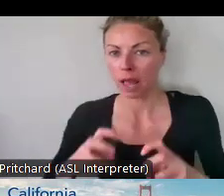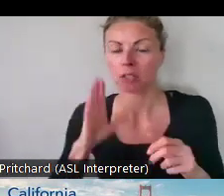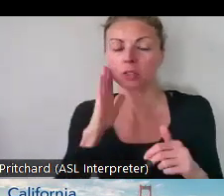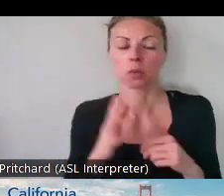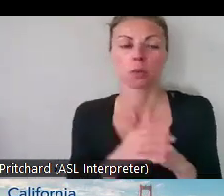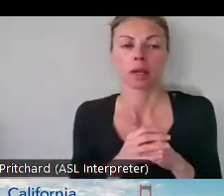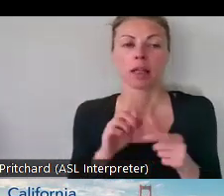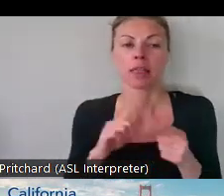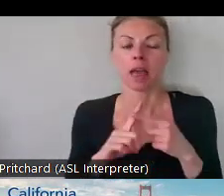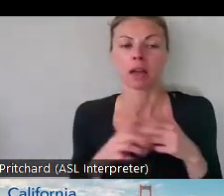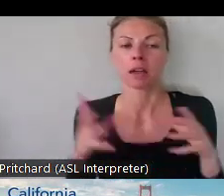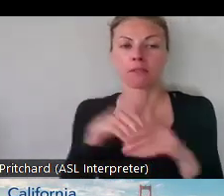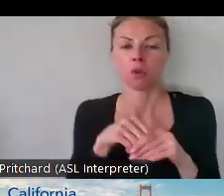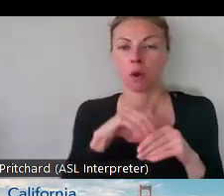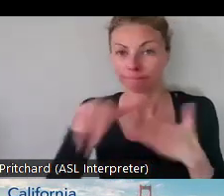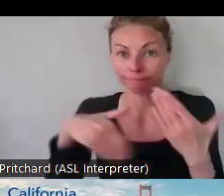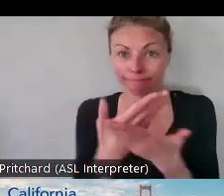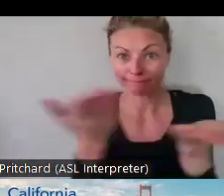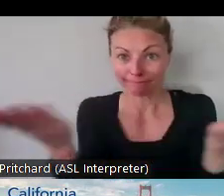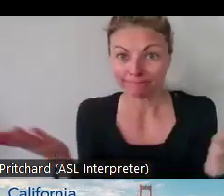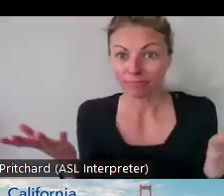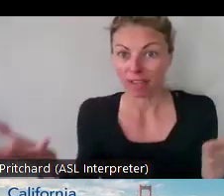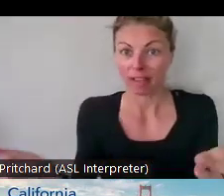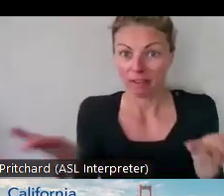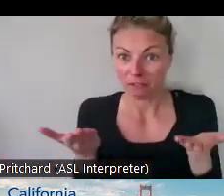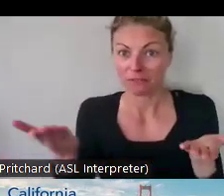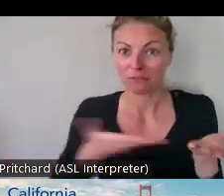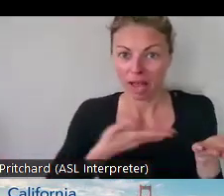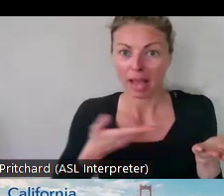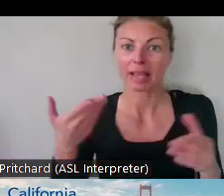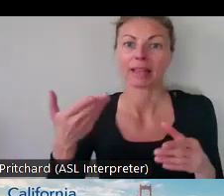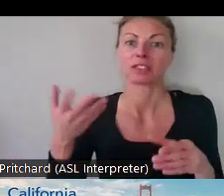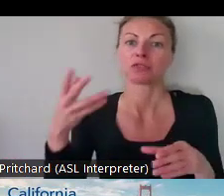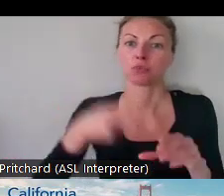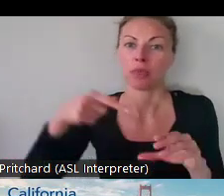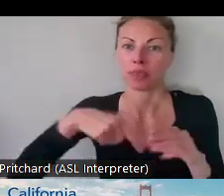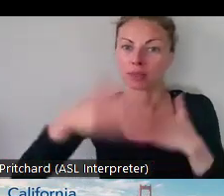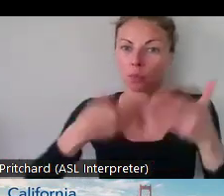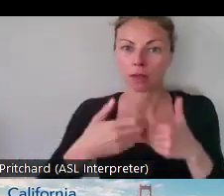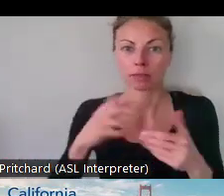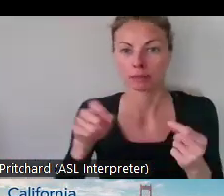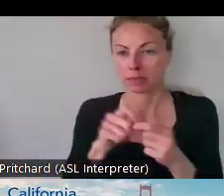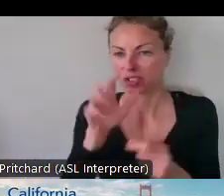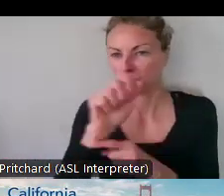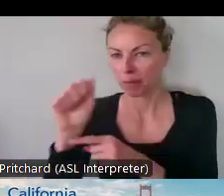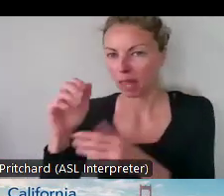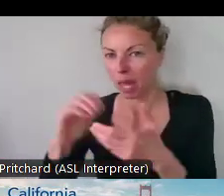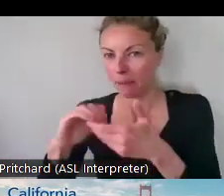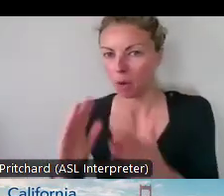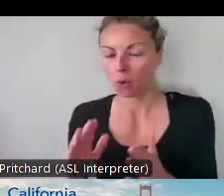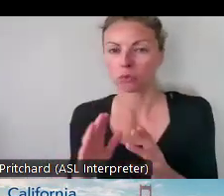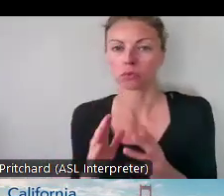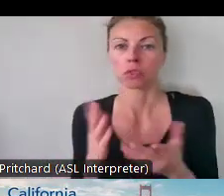then engaging all of you, our stakeholders, in this process, specifically our AAA partners, to bring scenarios